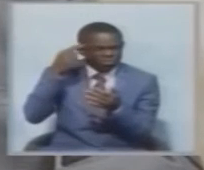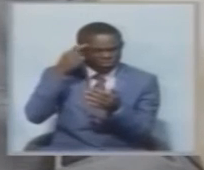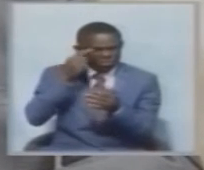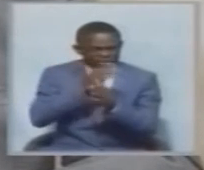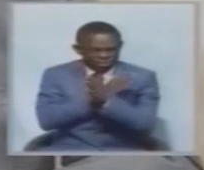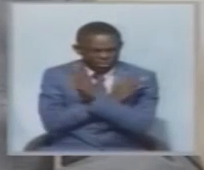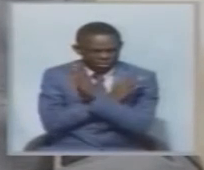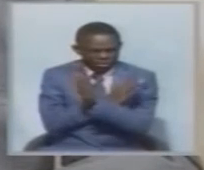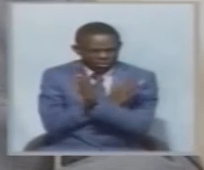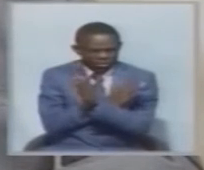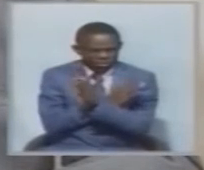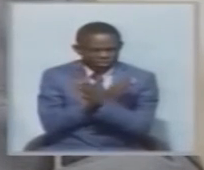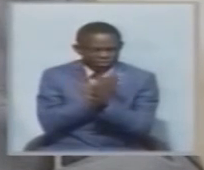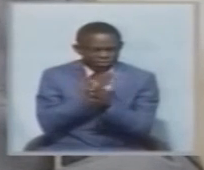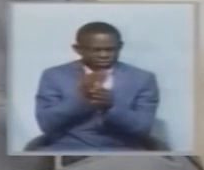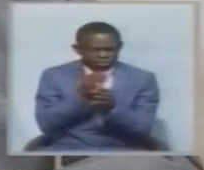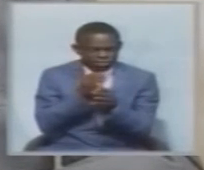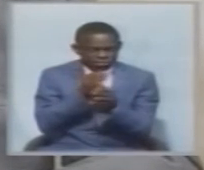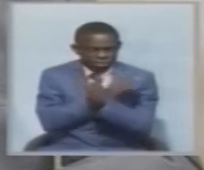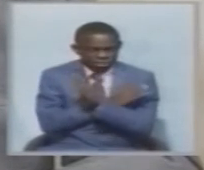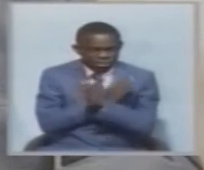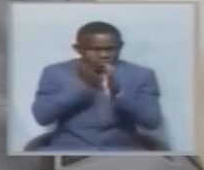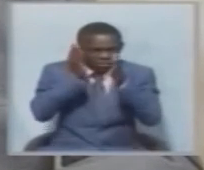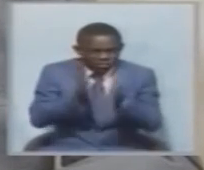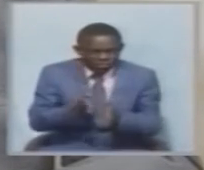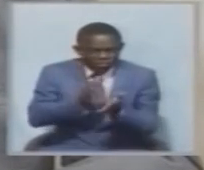to be president of the Africa